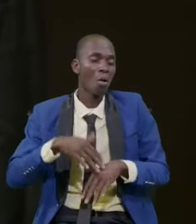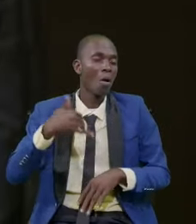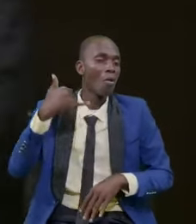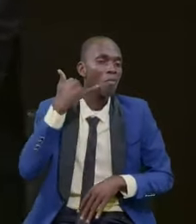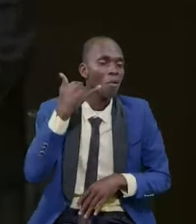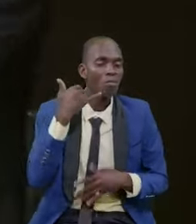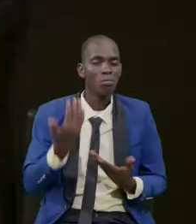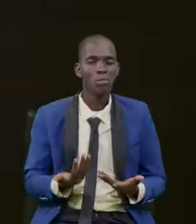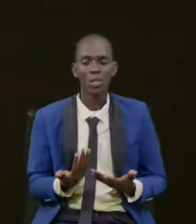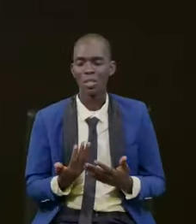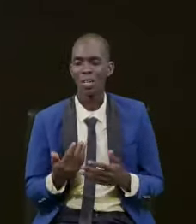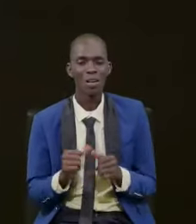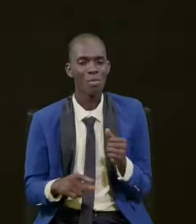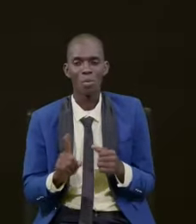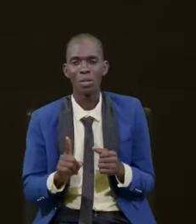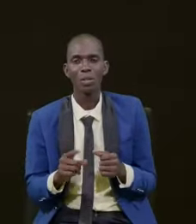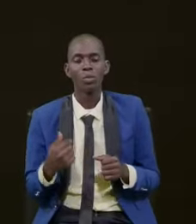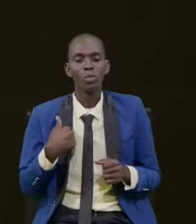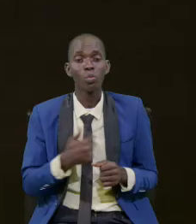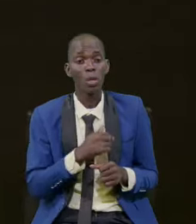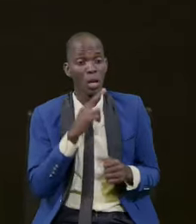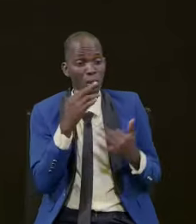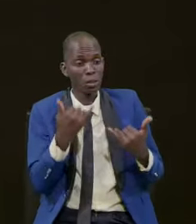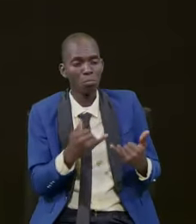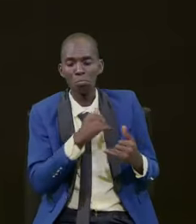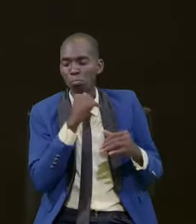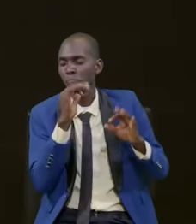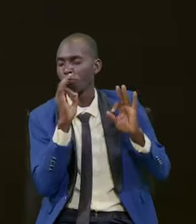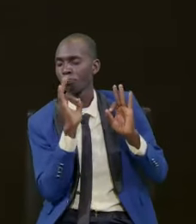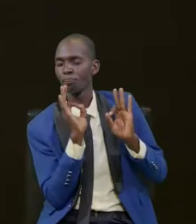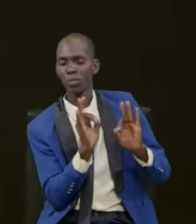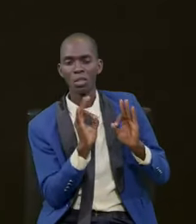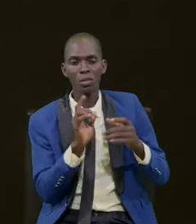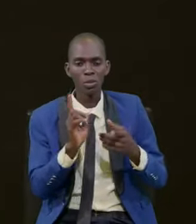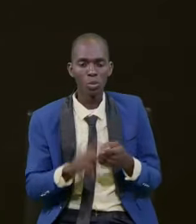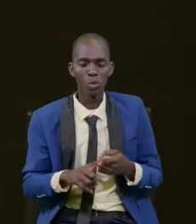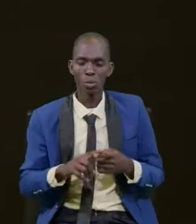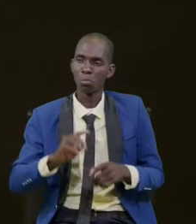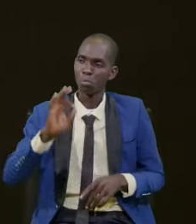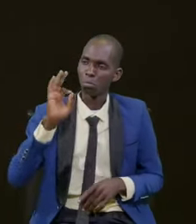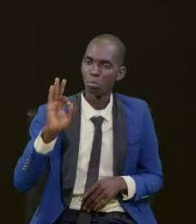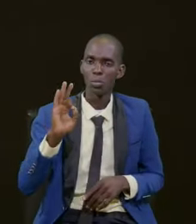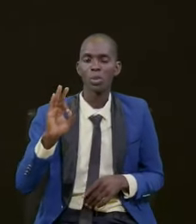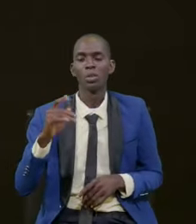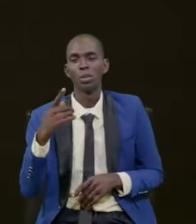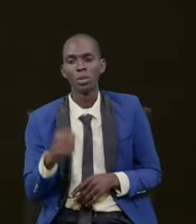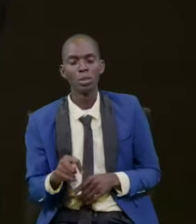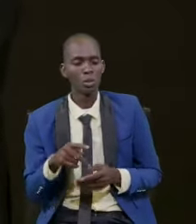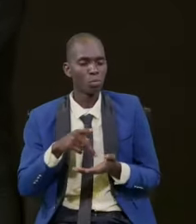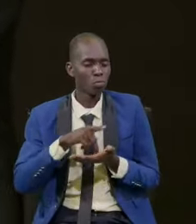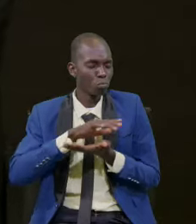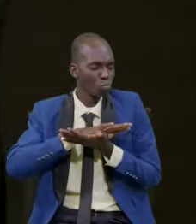whatever. We are disqualified, unqualified to preach the word, the pure word of